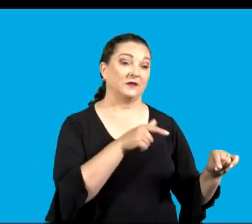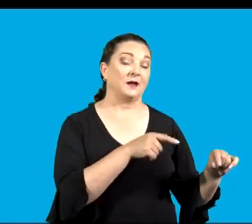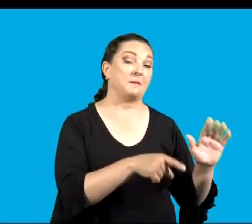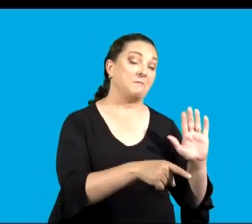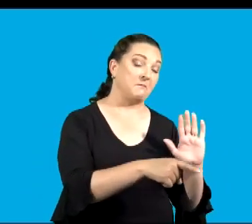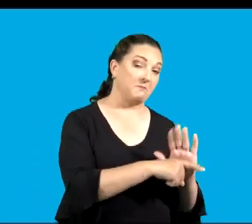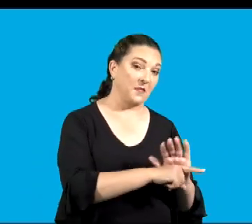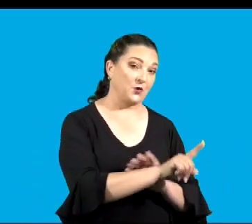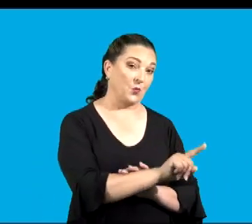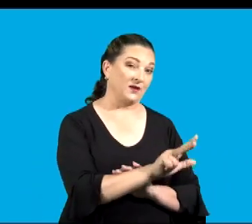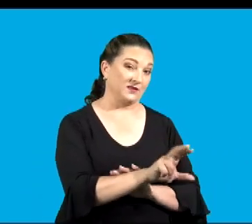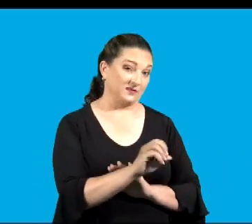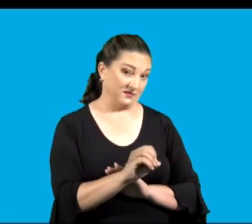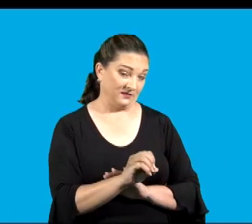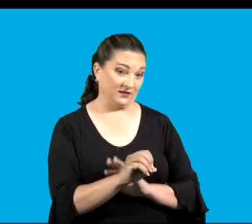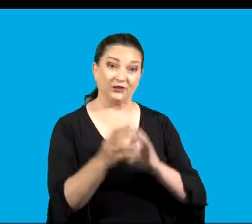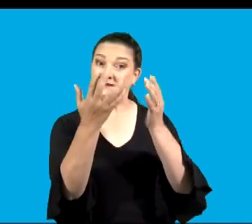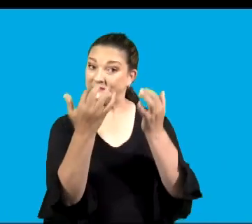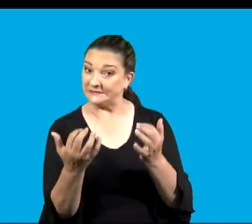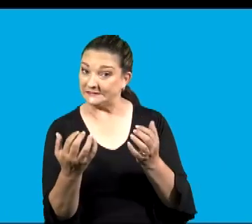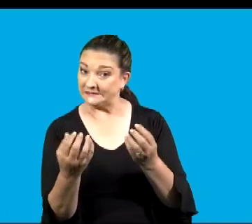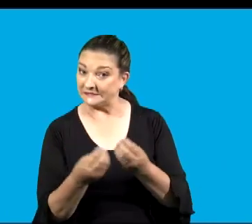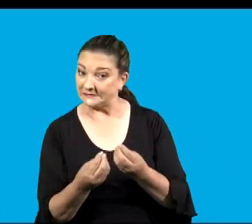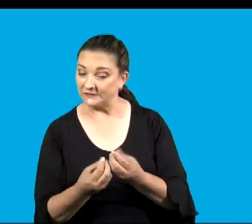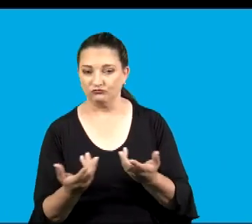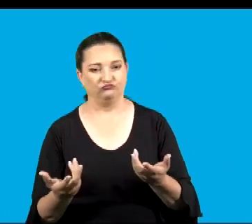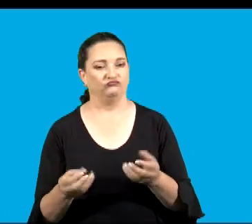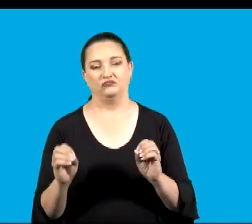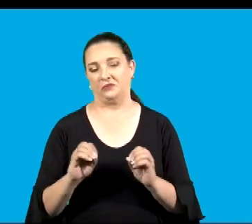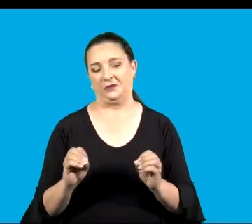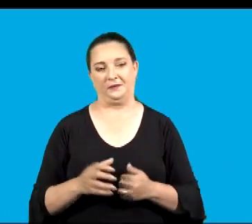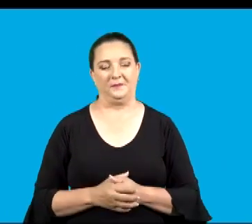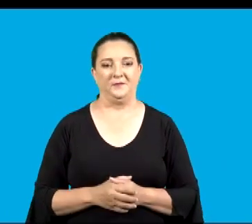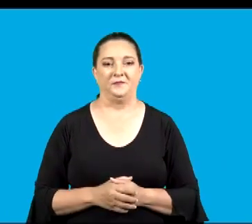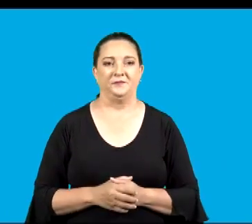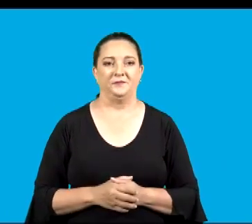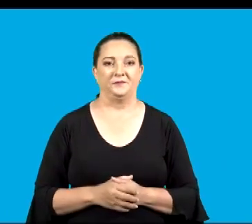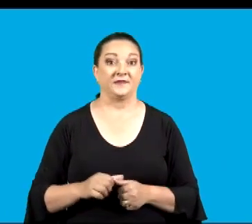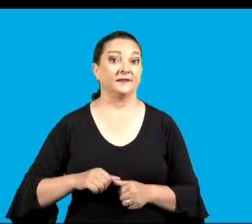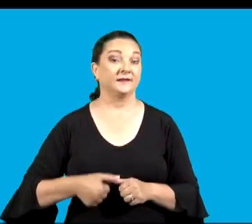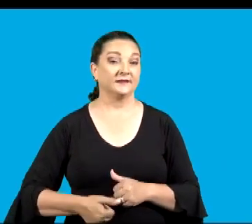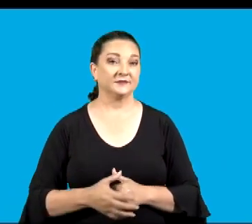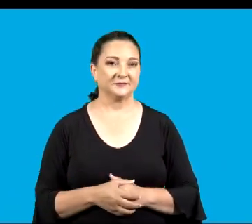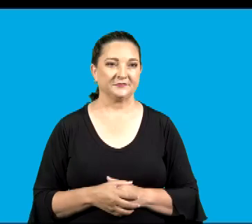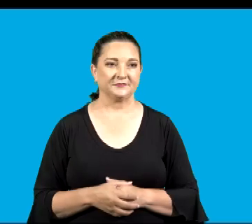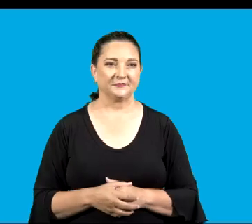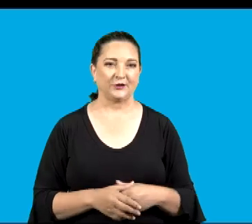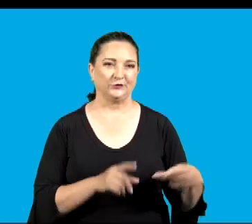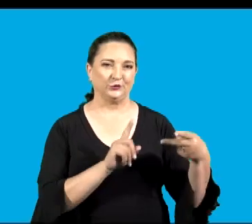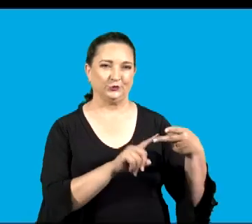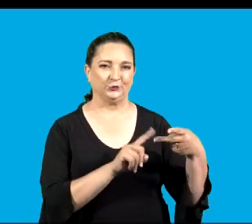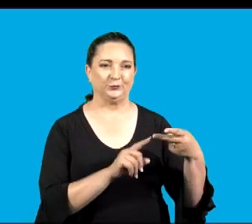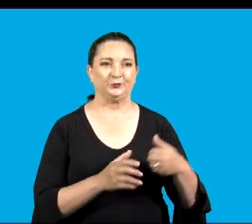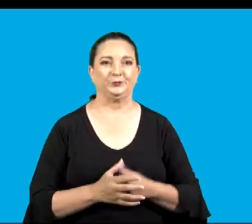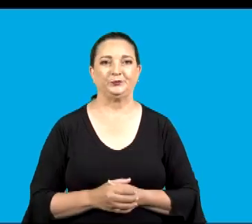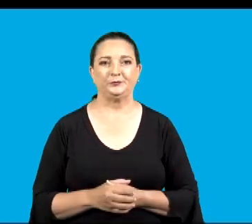1,800. Do we record anything on the statement? No. Let's move on to the next one. Number 2.